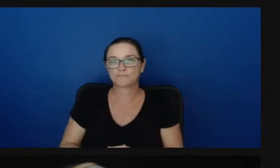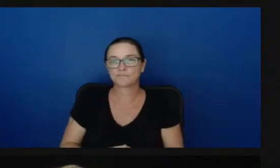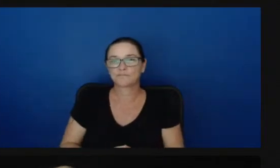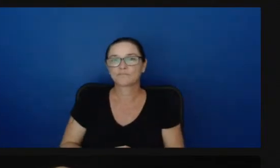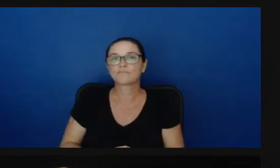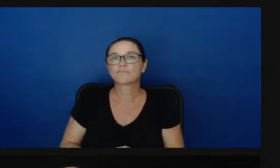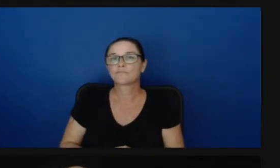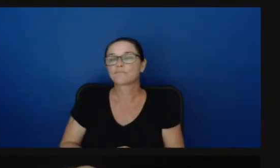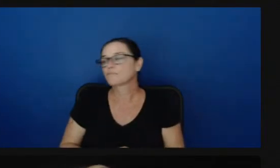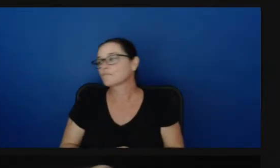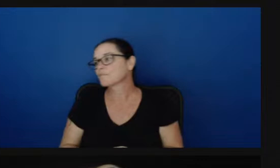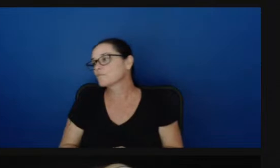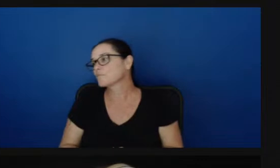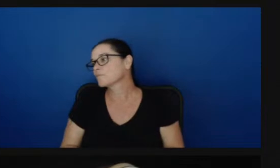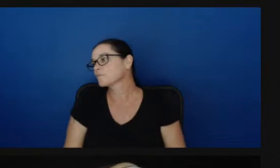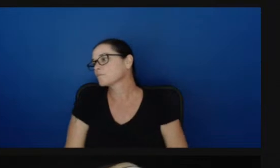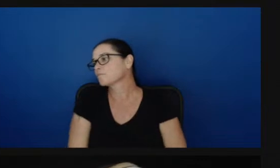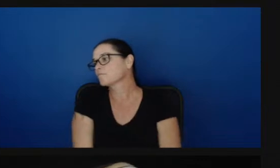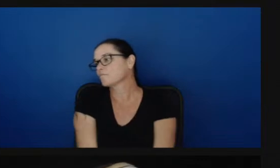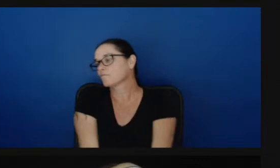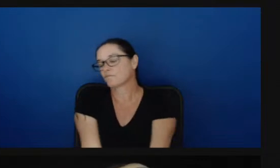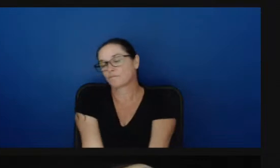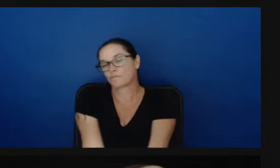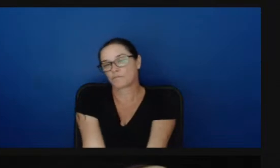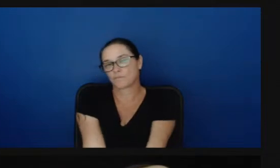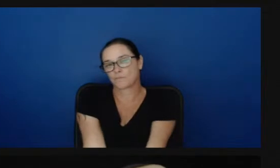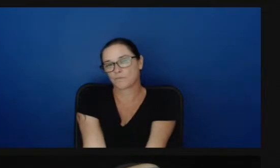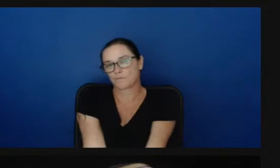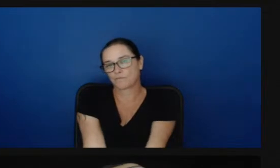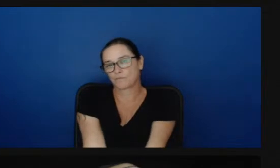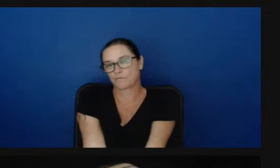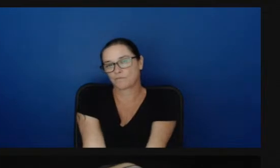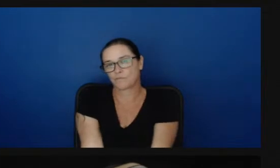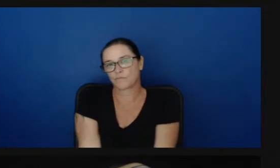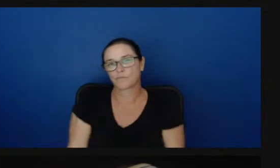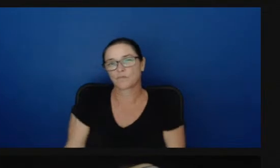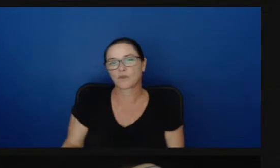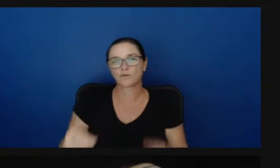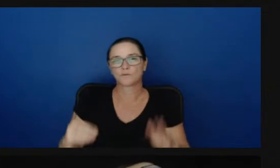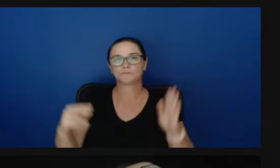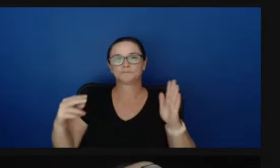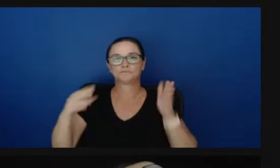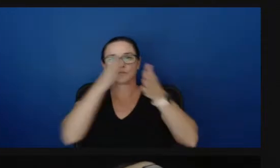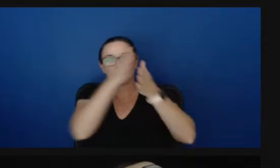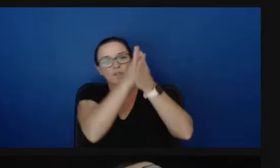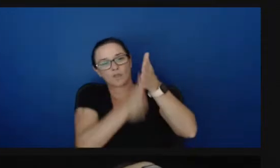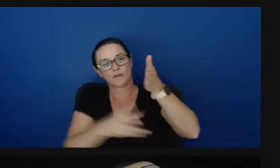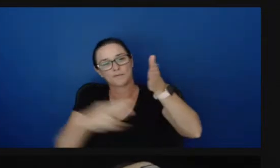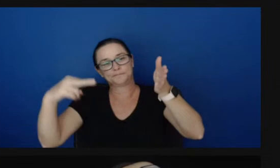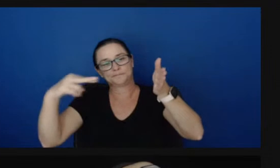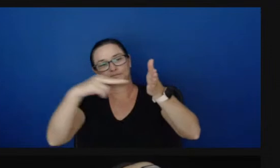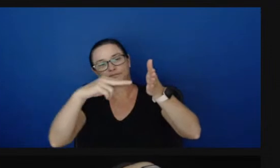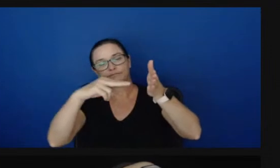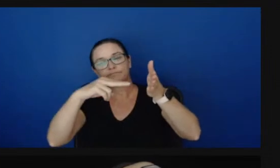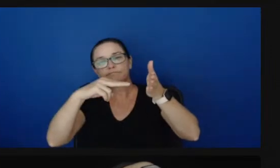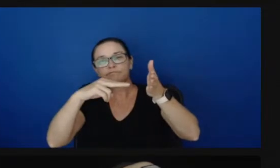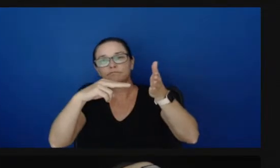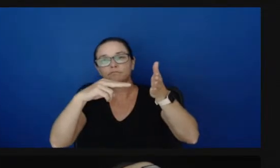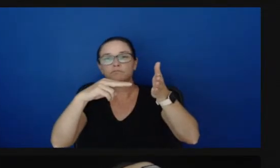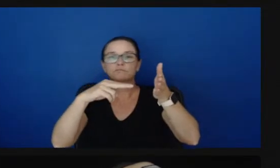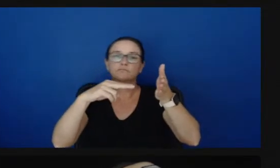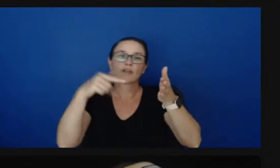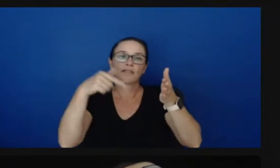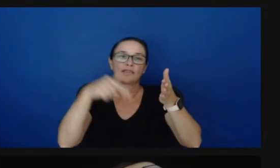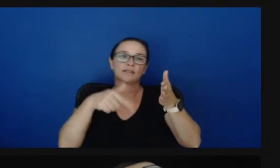right. So there it is, a cross section. This is earthquakes in the top panel, and the